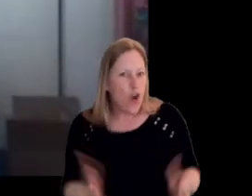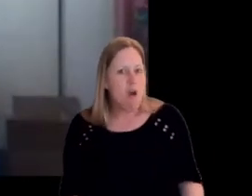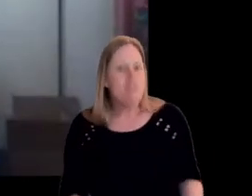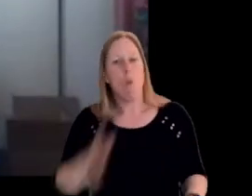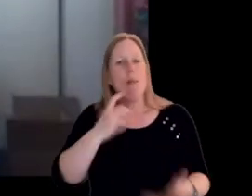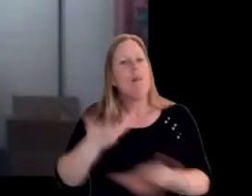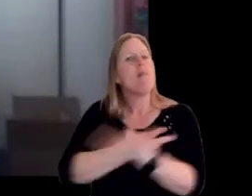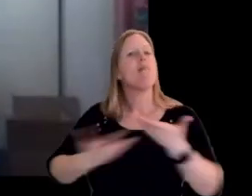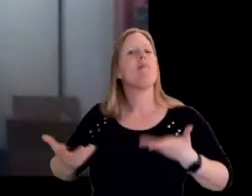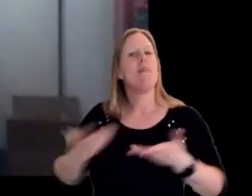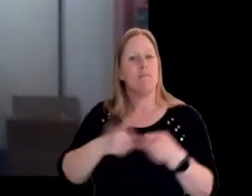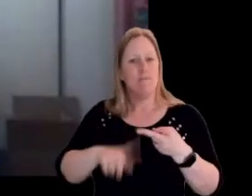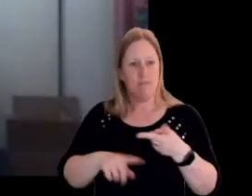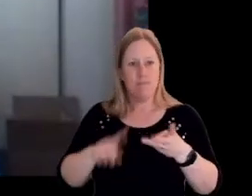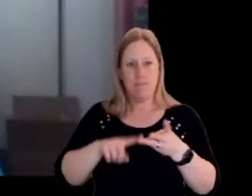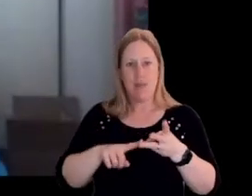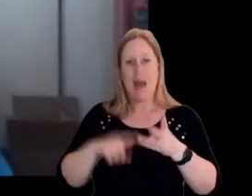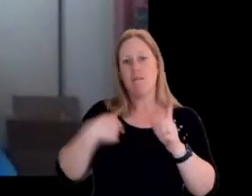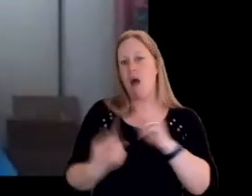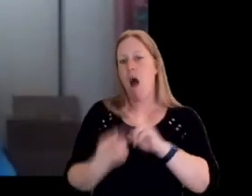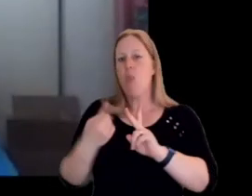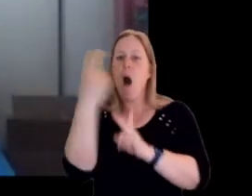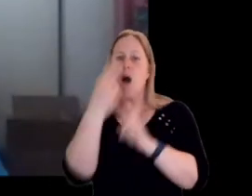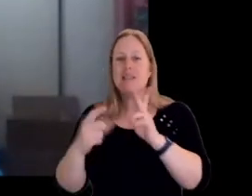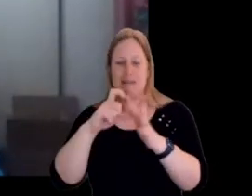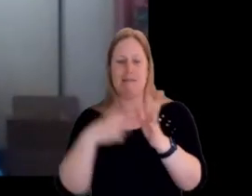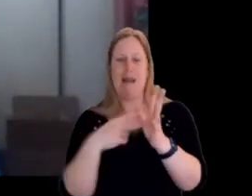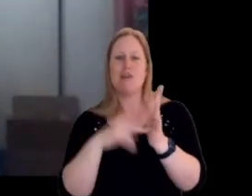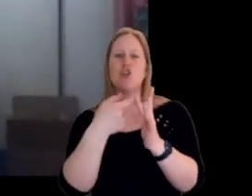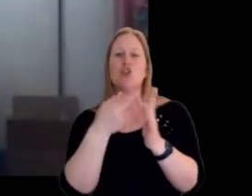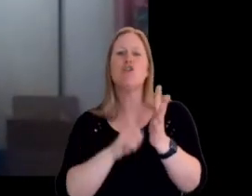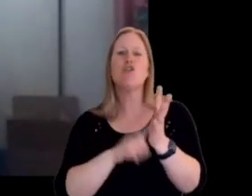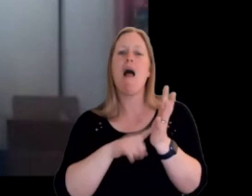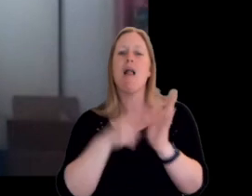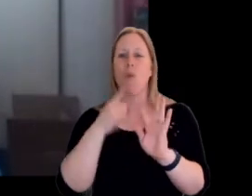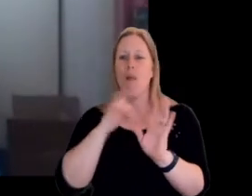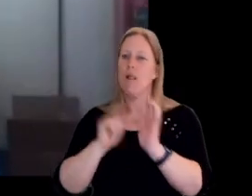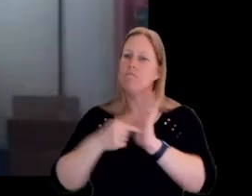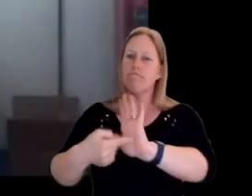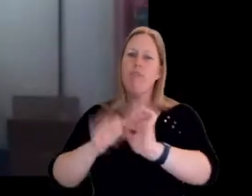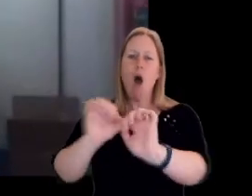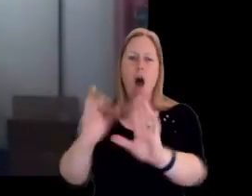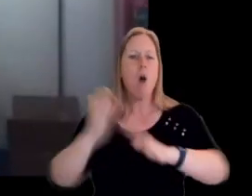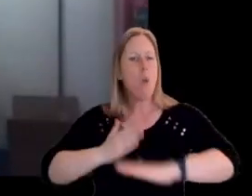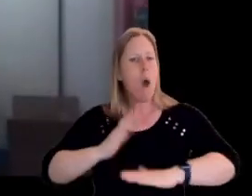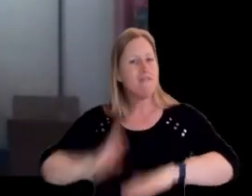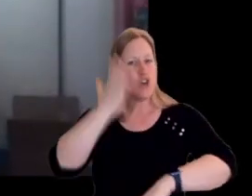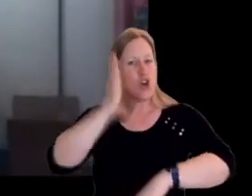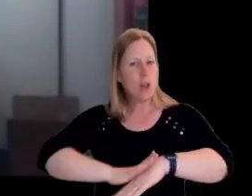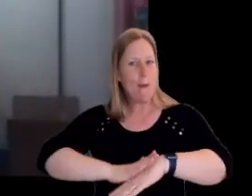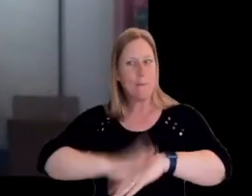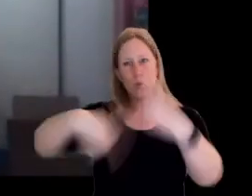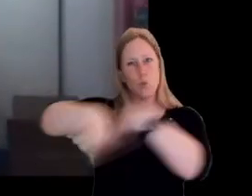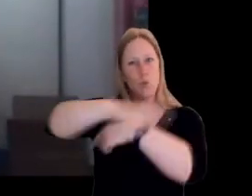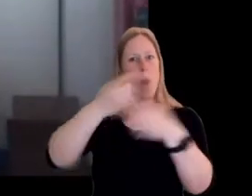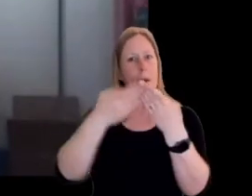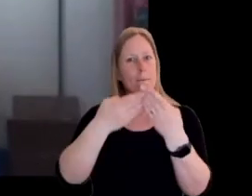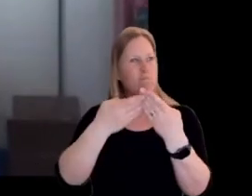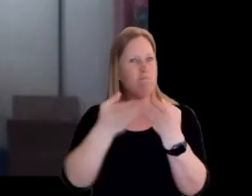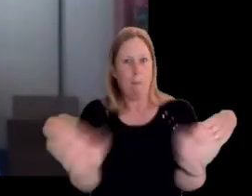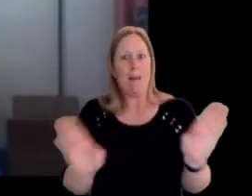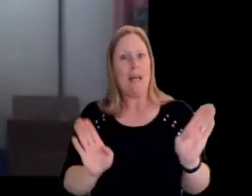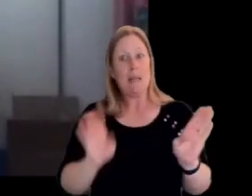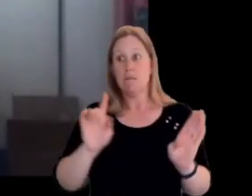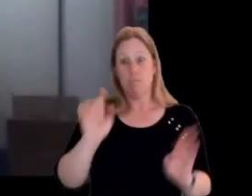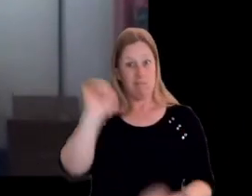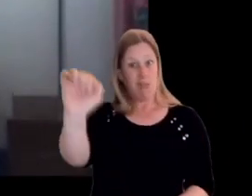well as myself, another artist, Danielle Radway, will be exhibiting her first artwork about chronic illness to the public. Danielle wasn't an